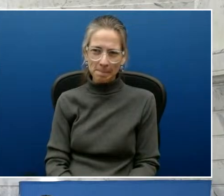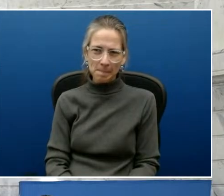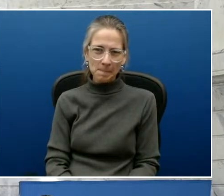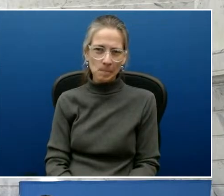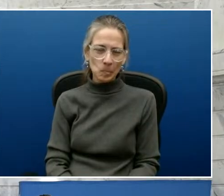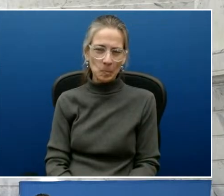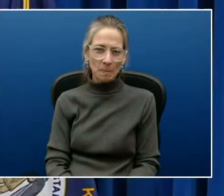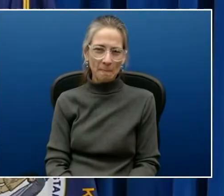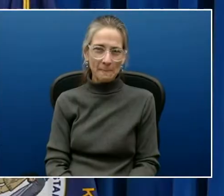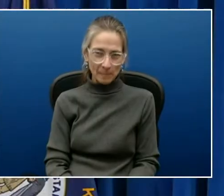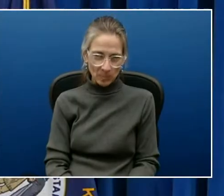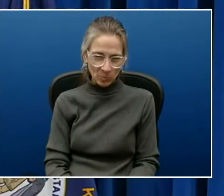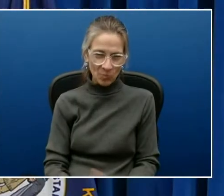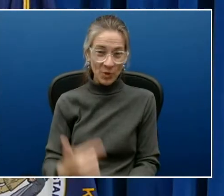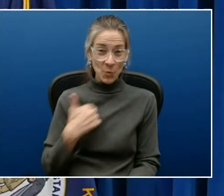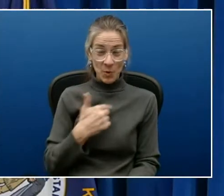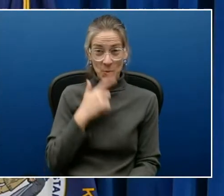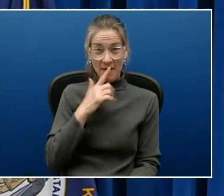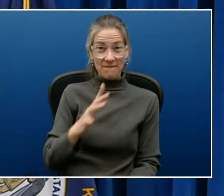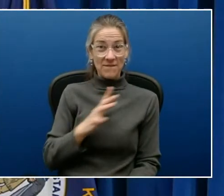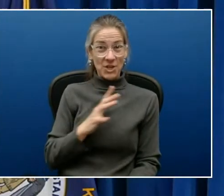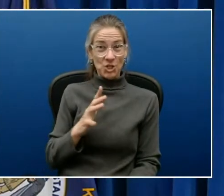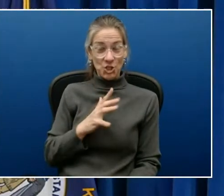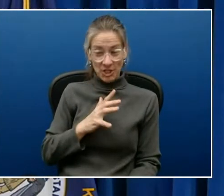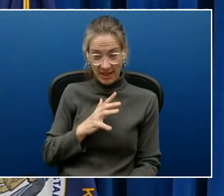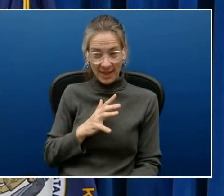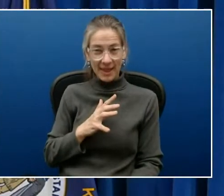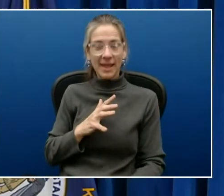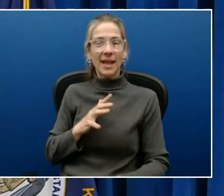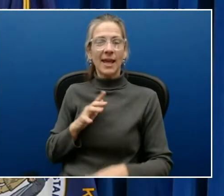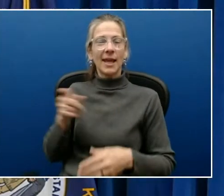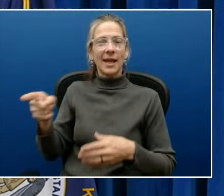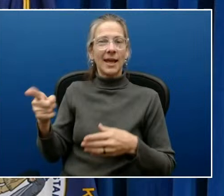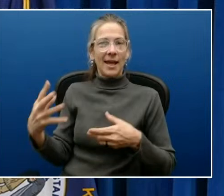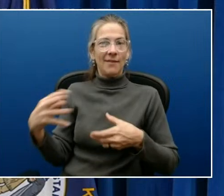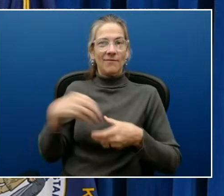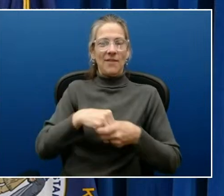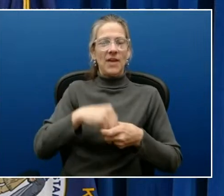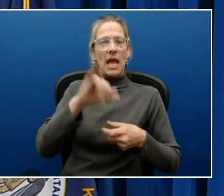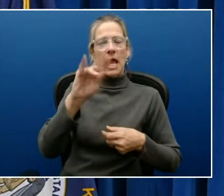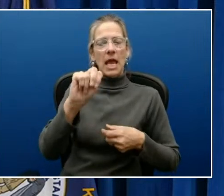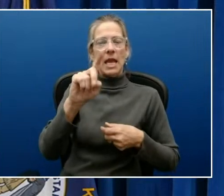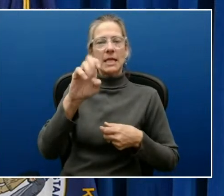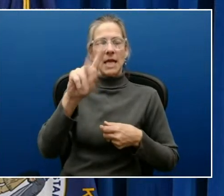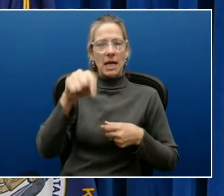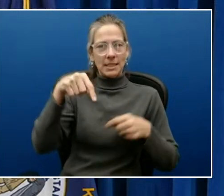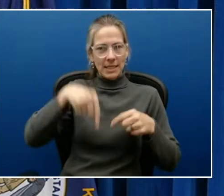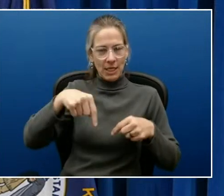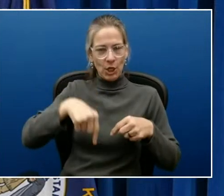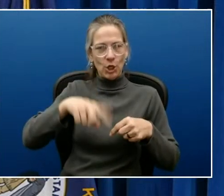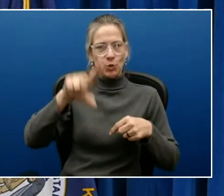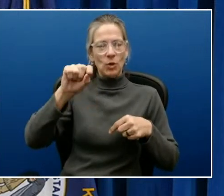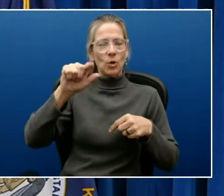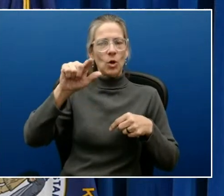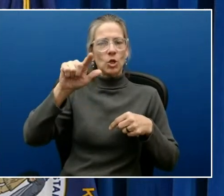We will officially induct Kathleen on Thursday, April 24th at 10 a.m. here in the Capitol Rotunda during Kentucky Writers'